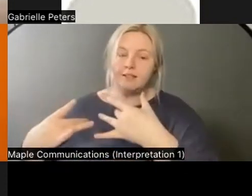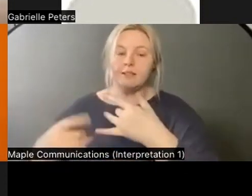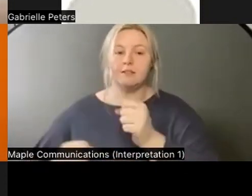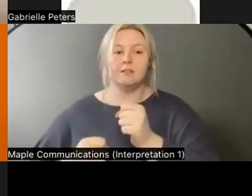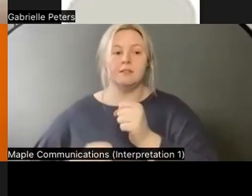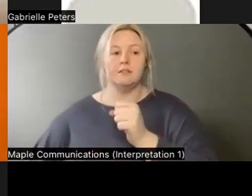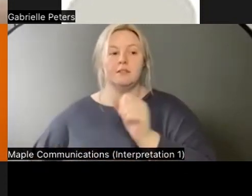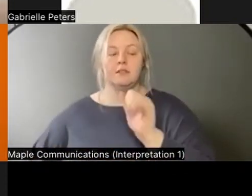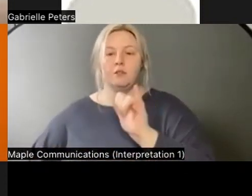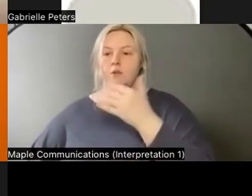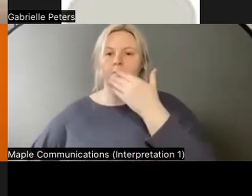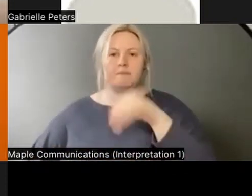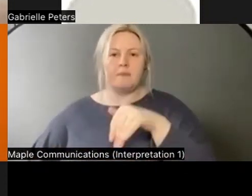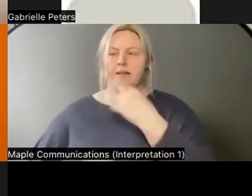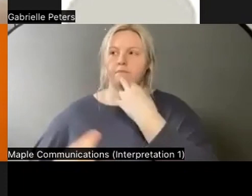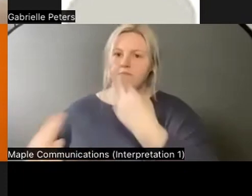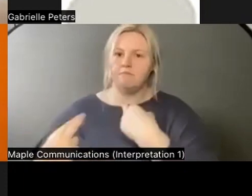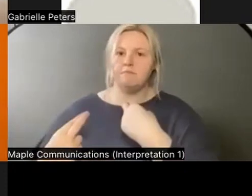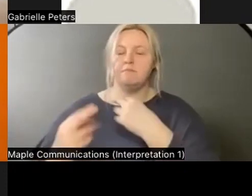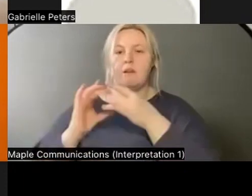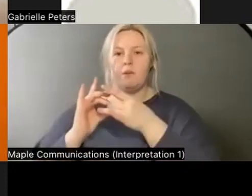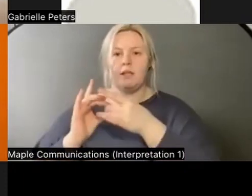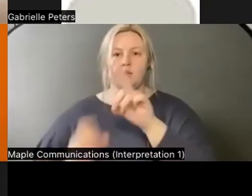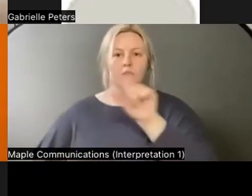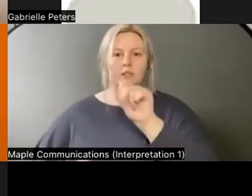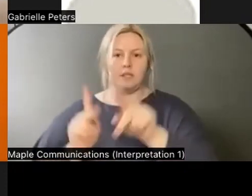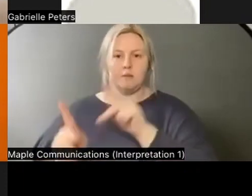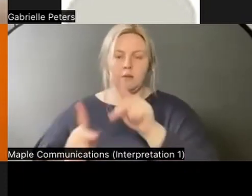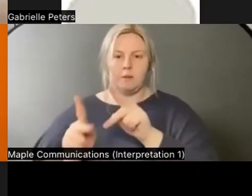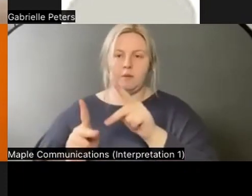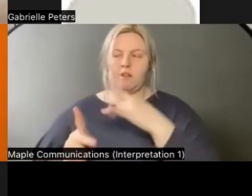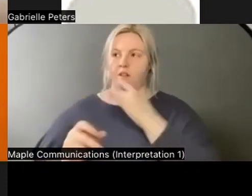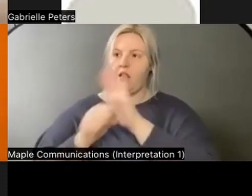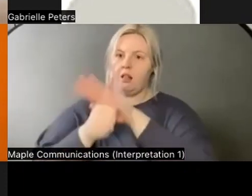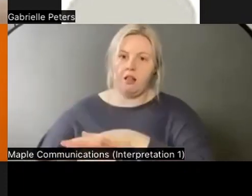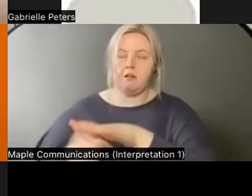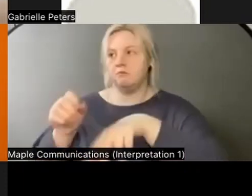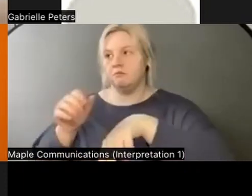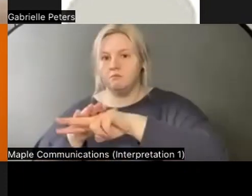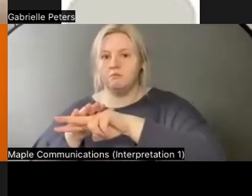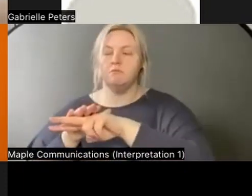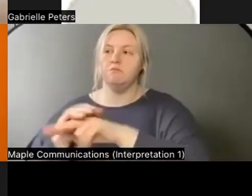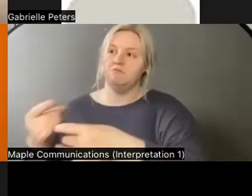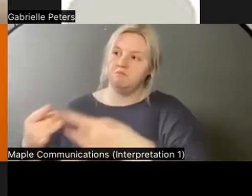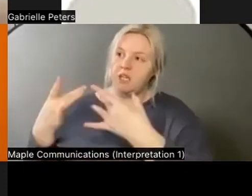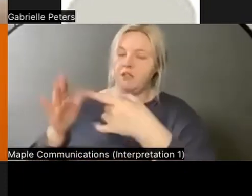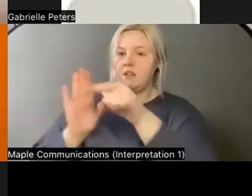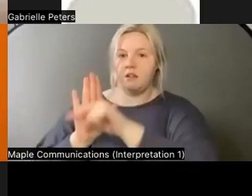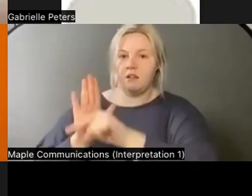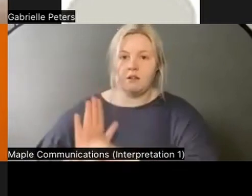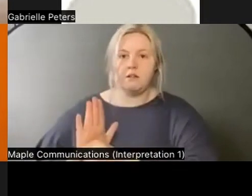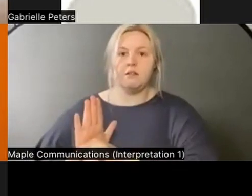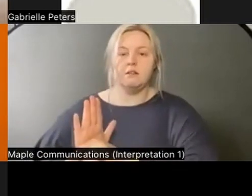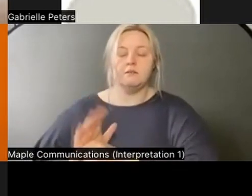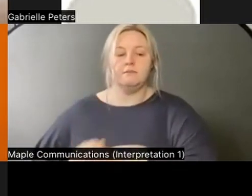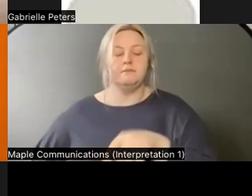strong reactions to disabled people existing, quite simply. Disabled people existing and acknowledging multiple